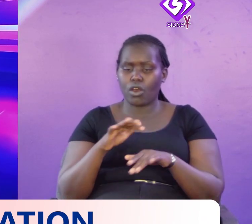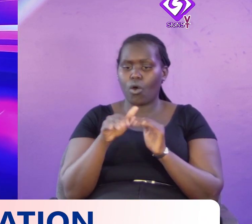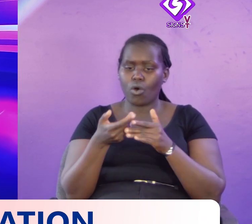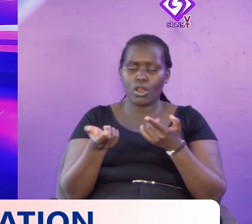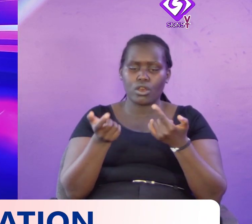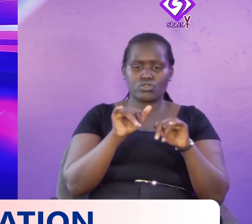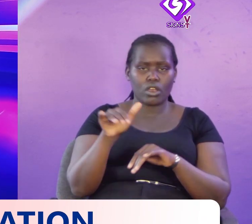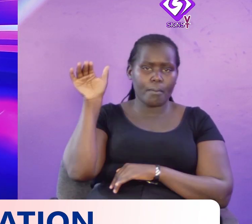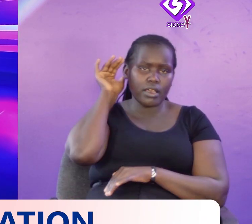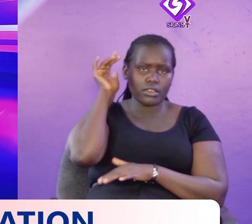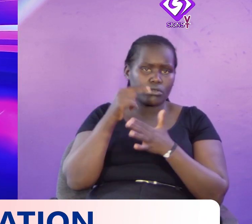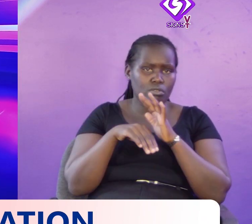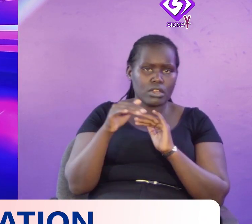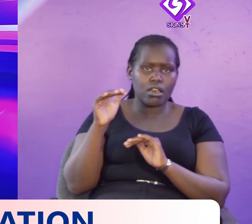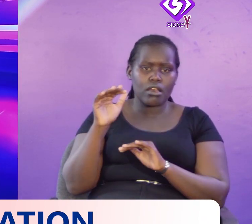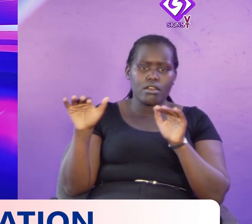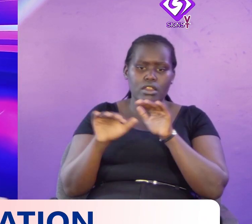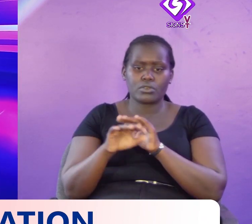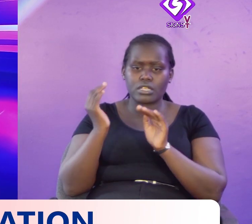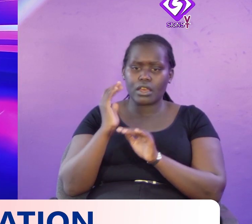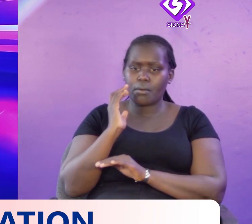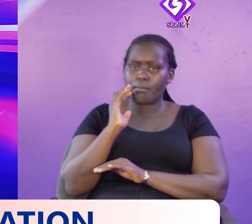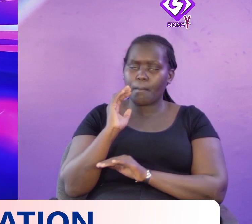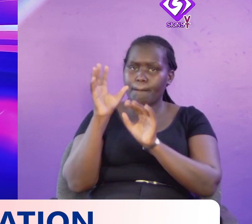nilisikia deputy president akisema ya kwamba wanajaribu